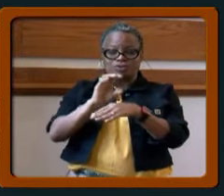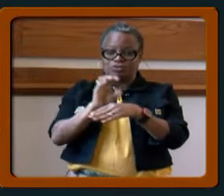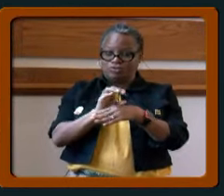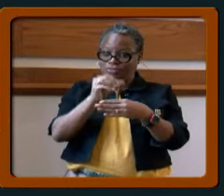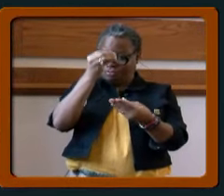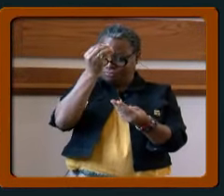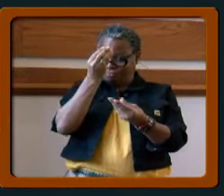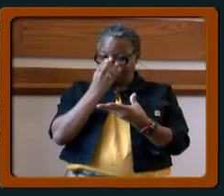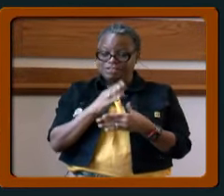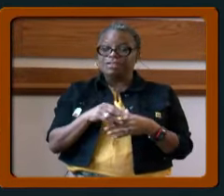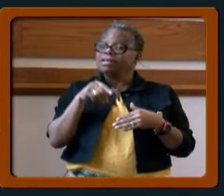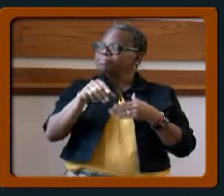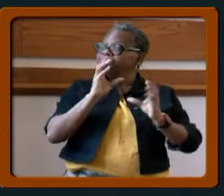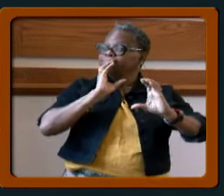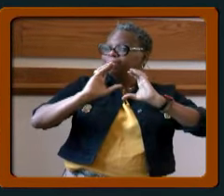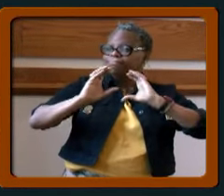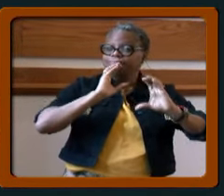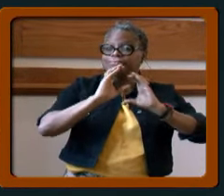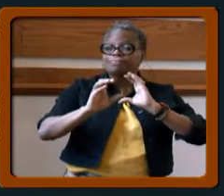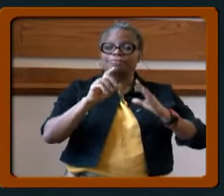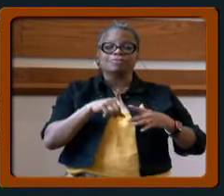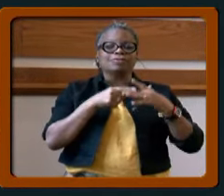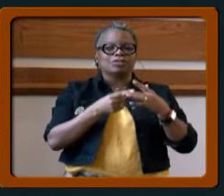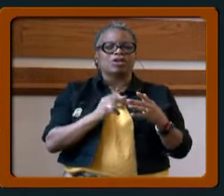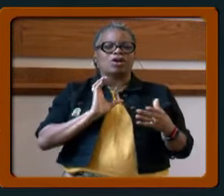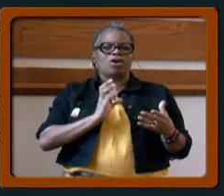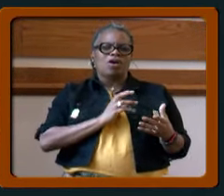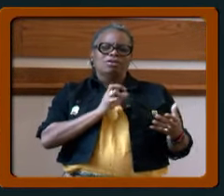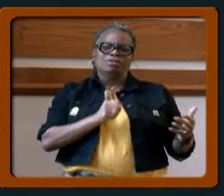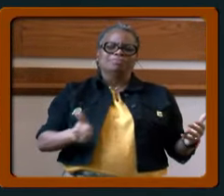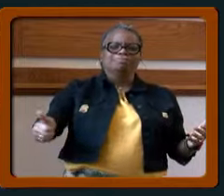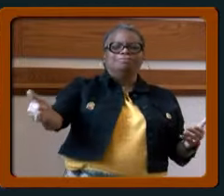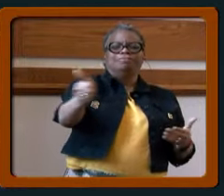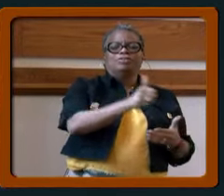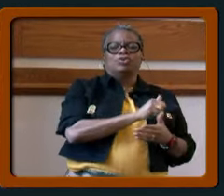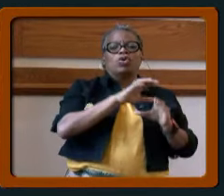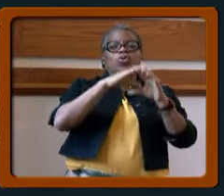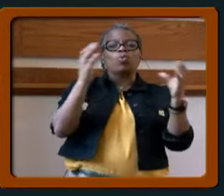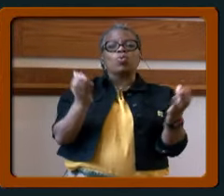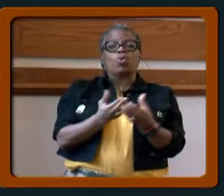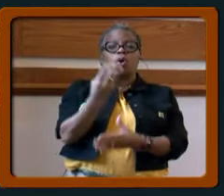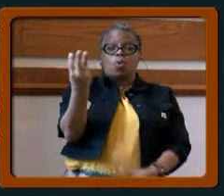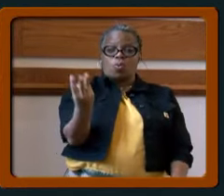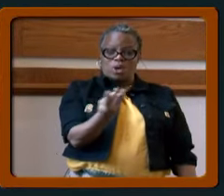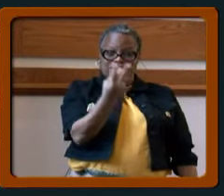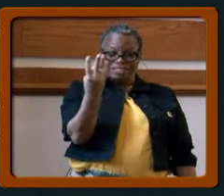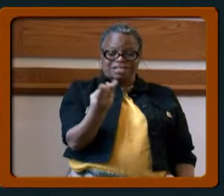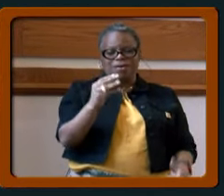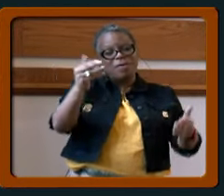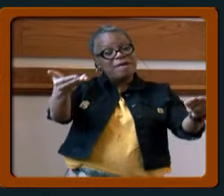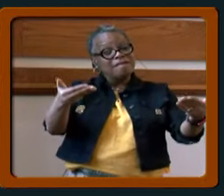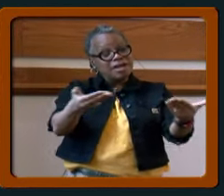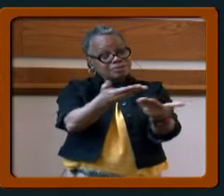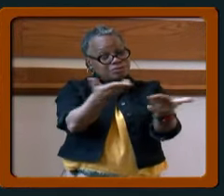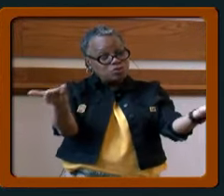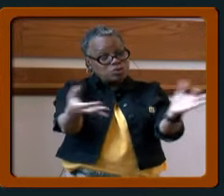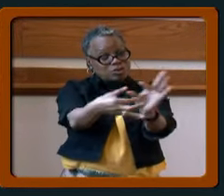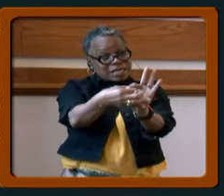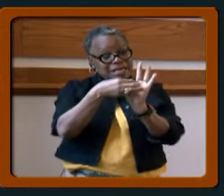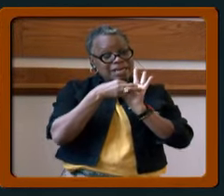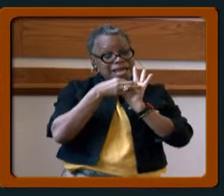This conversation takes place of our Navigating Our World experience on Wednesday, and so we invite you to